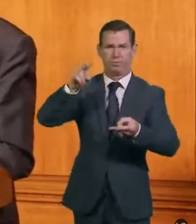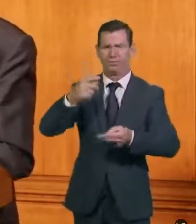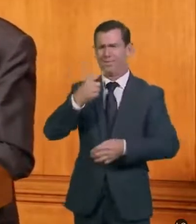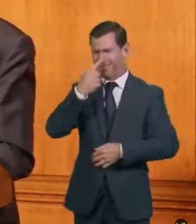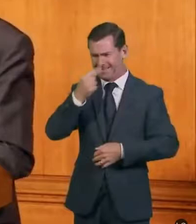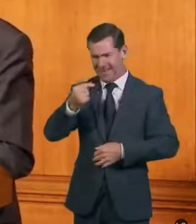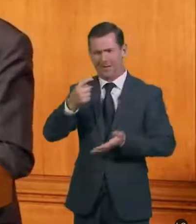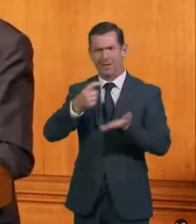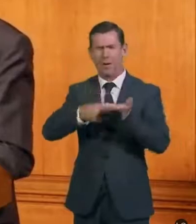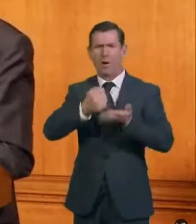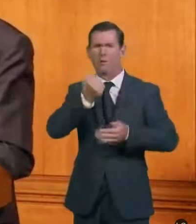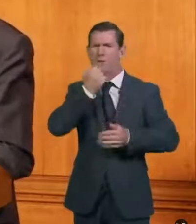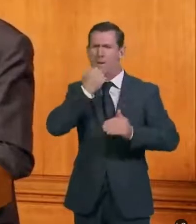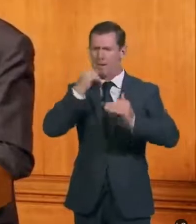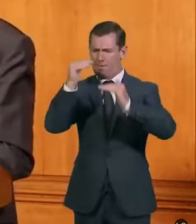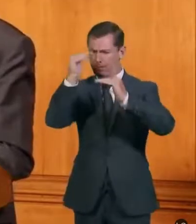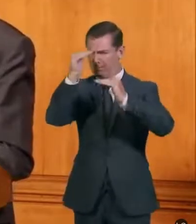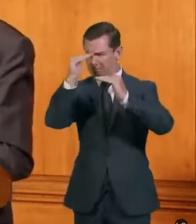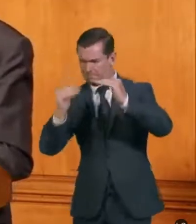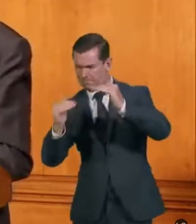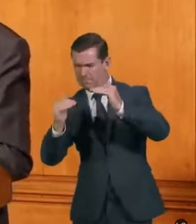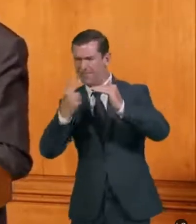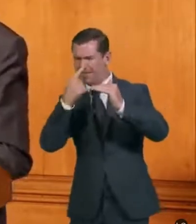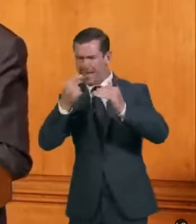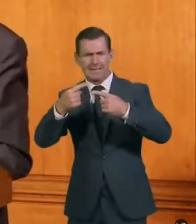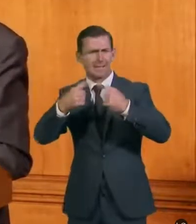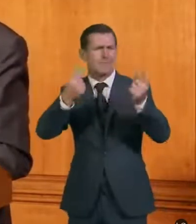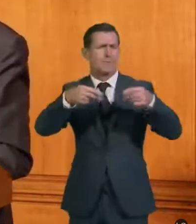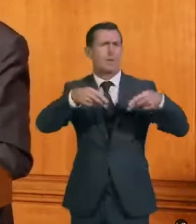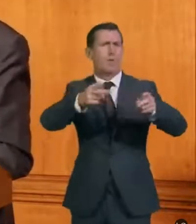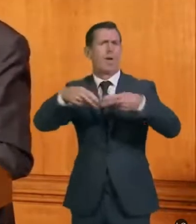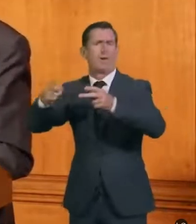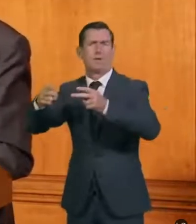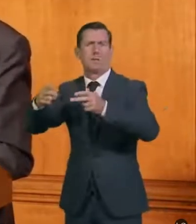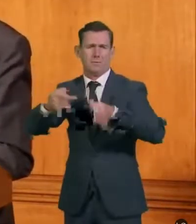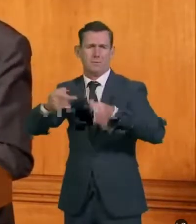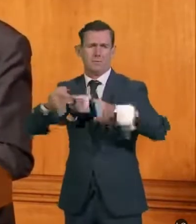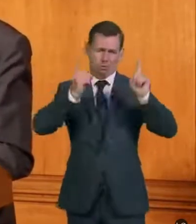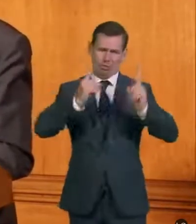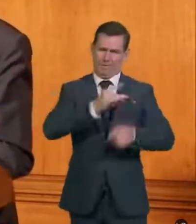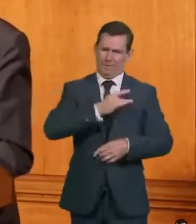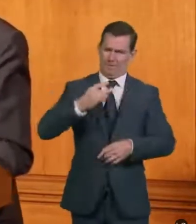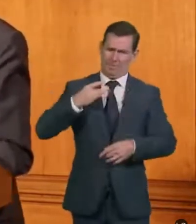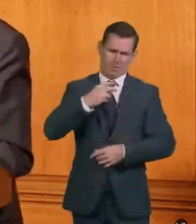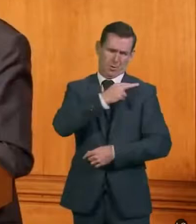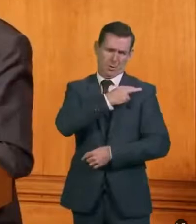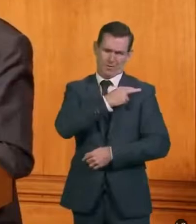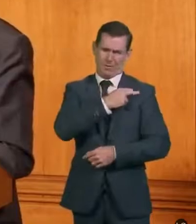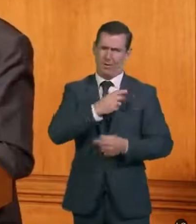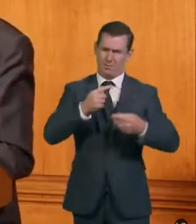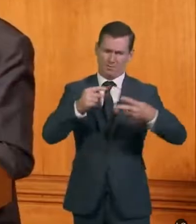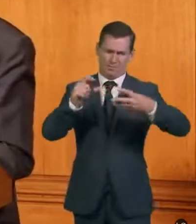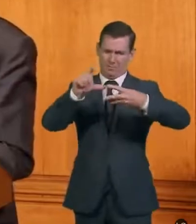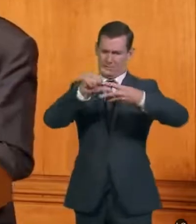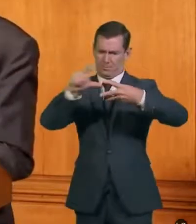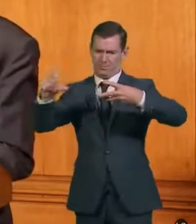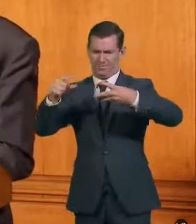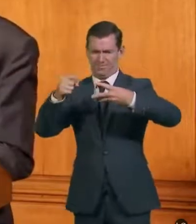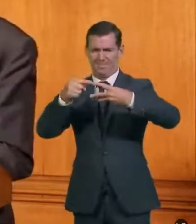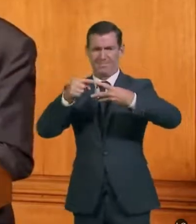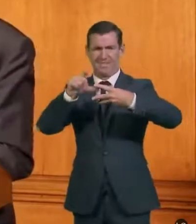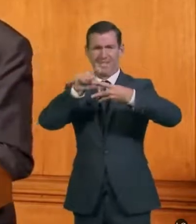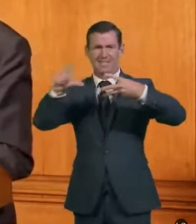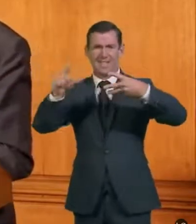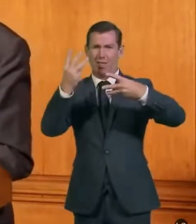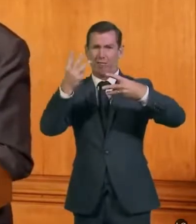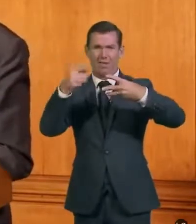Chief Medical Officer said, Tier 3 baseline conditions on their own almost certainly aren't enough to get the R below 1. But if you go up